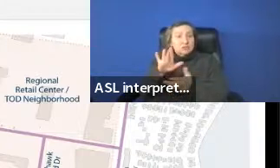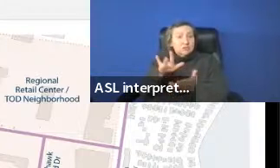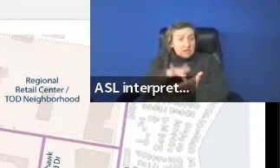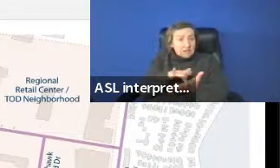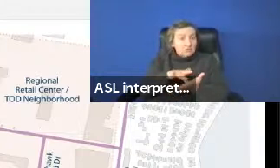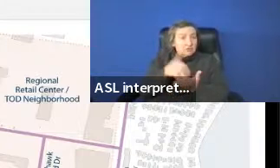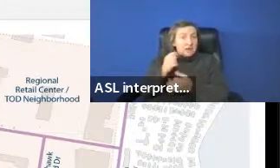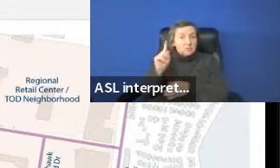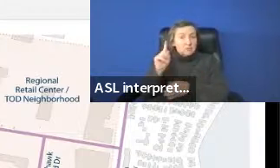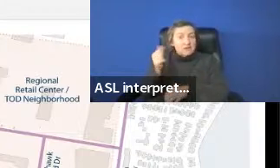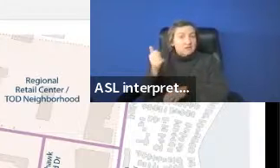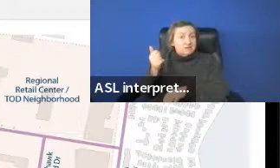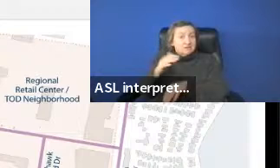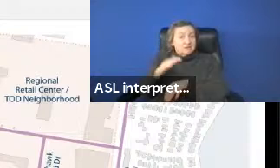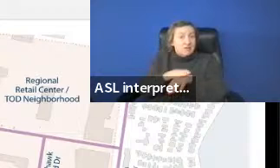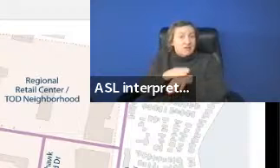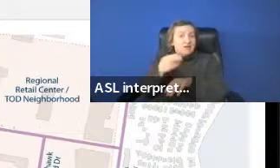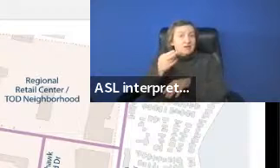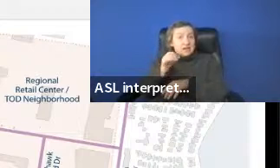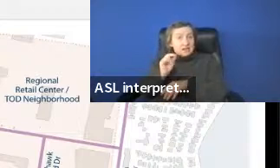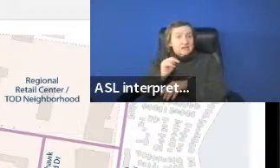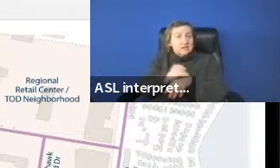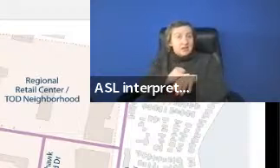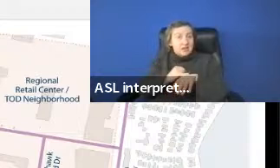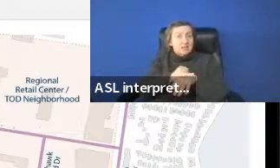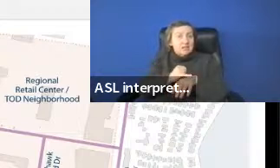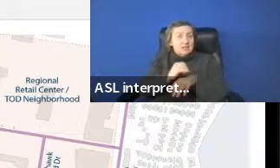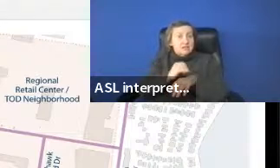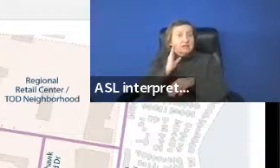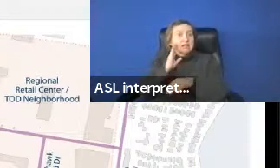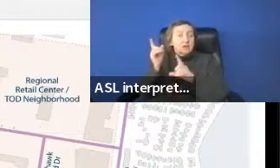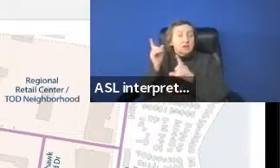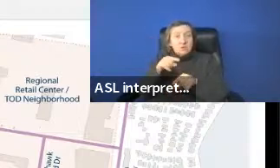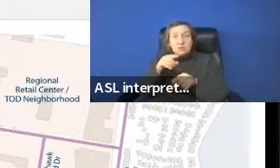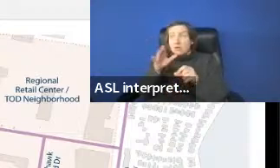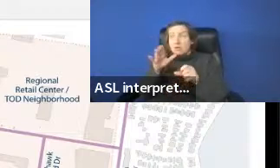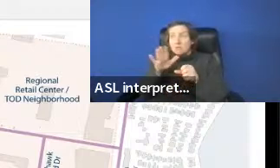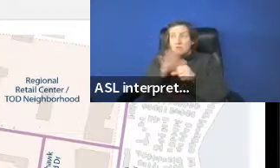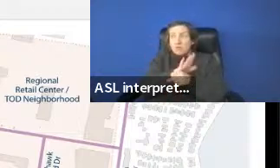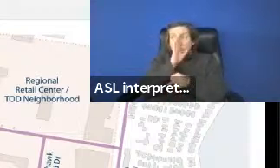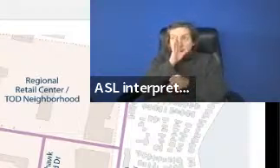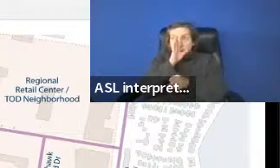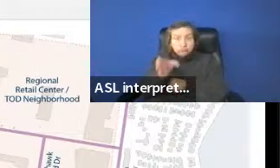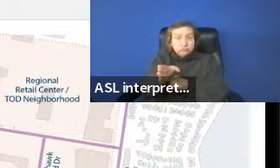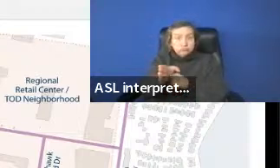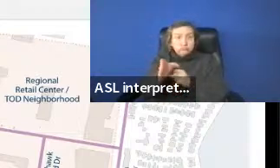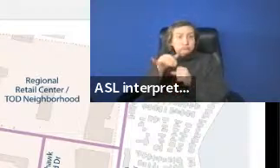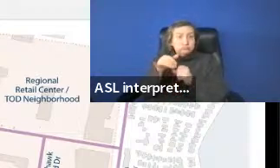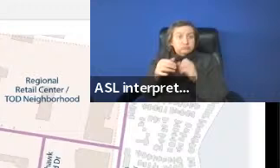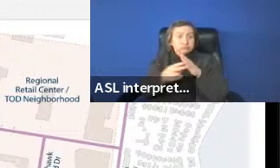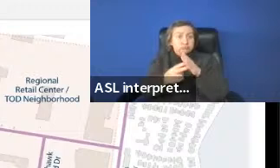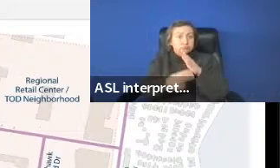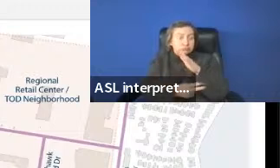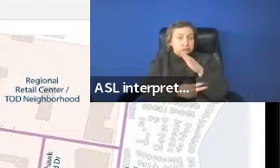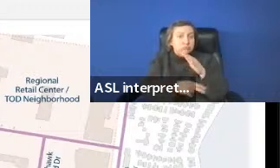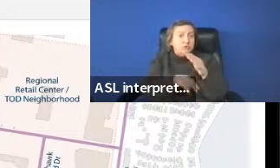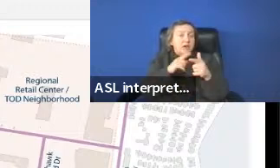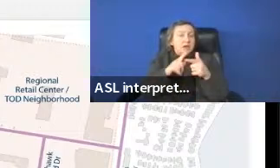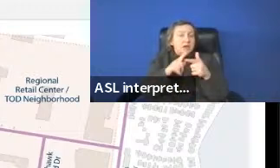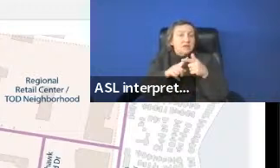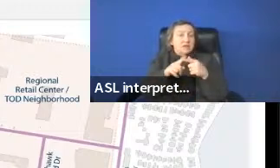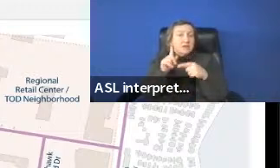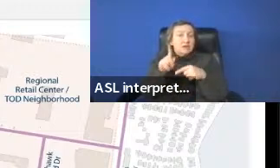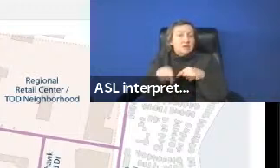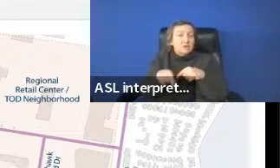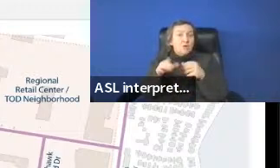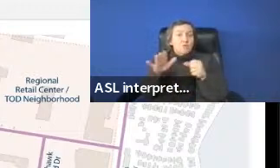on Hayden Island, they would come all the way across the bridge, then go all the way to